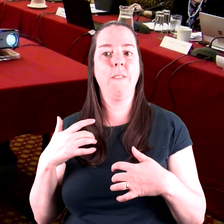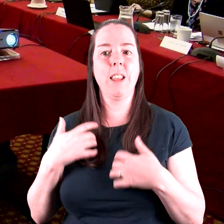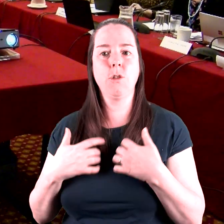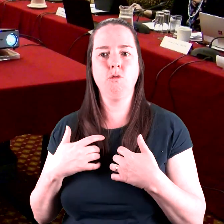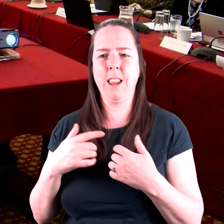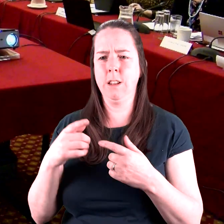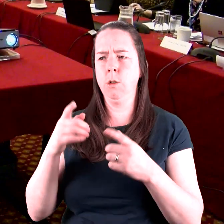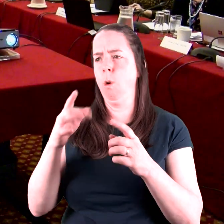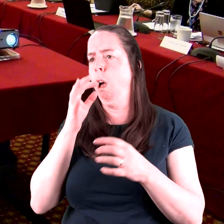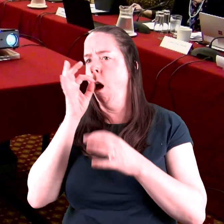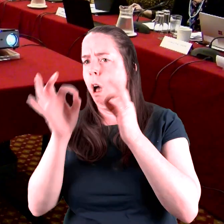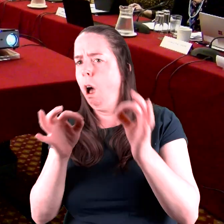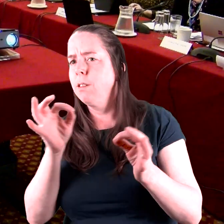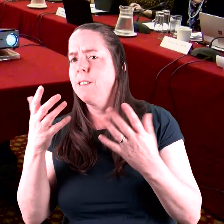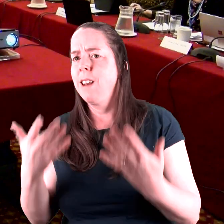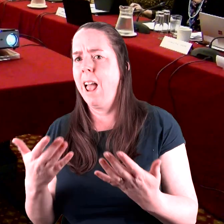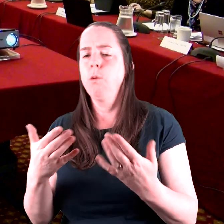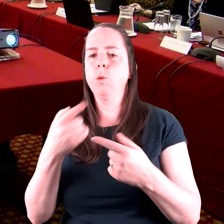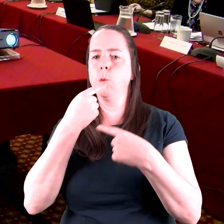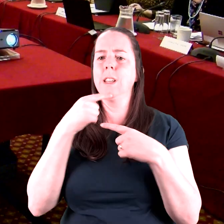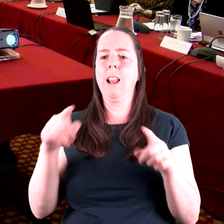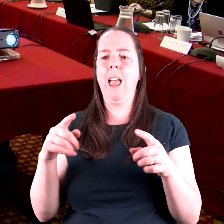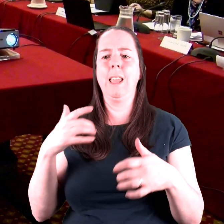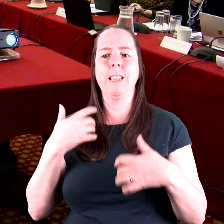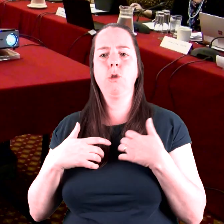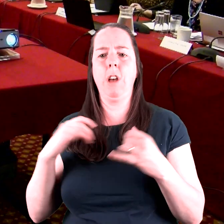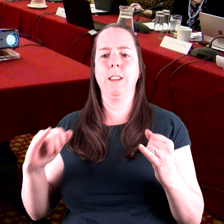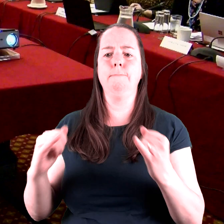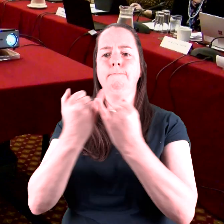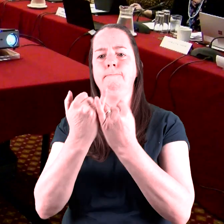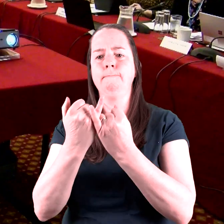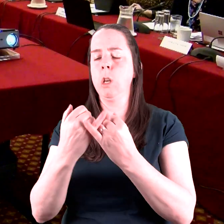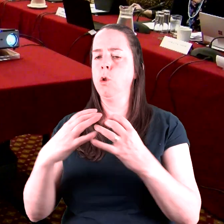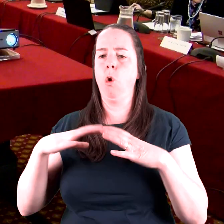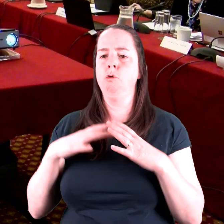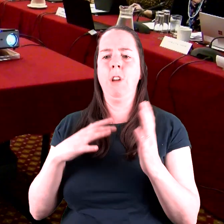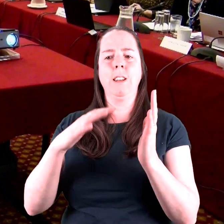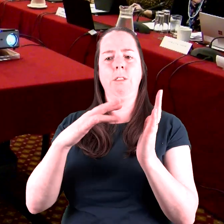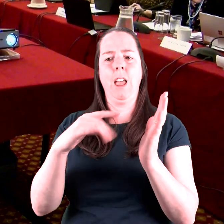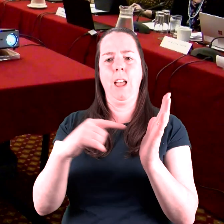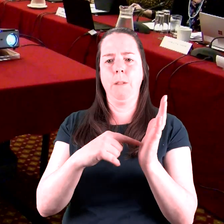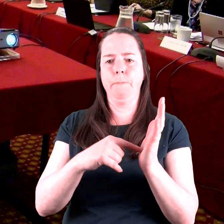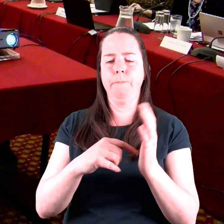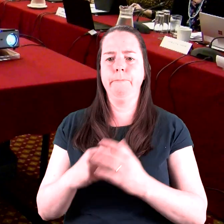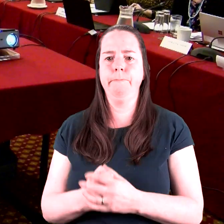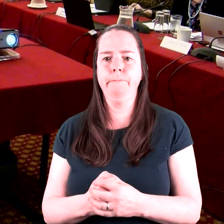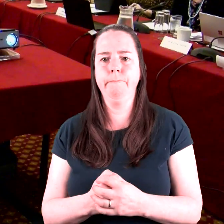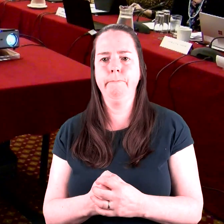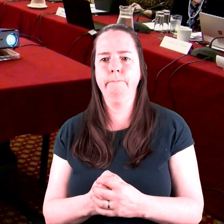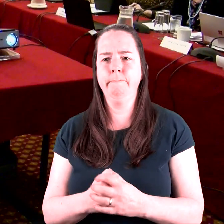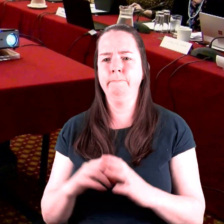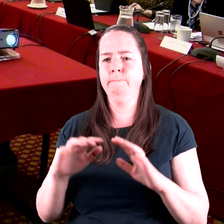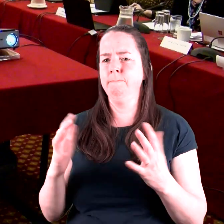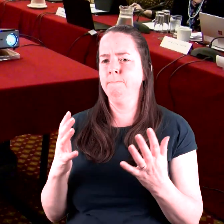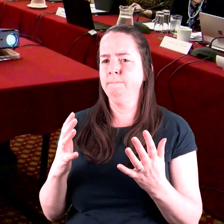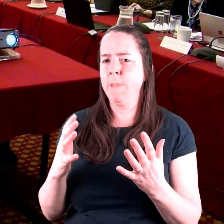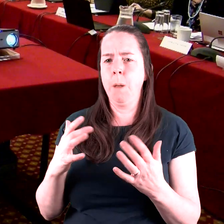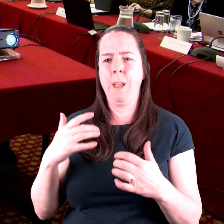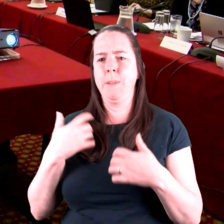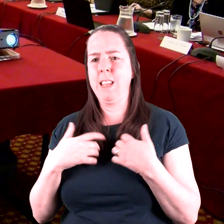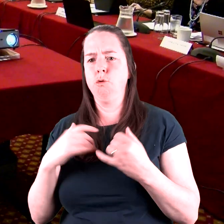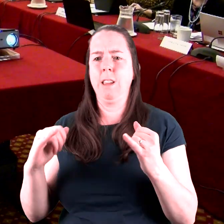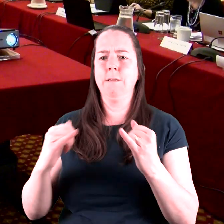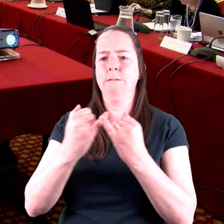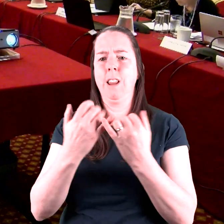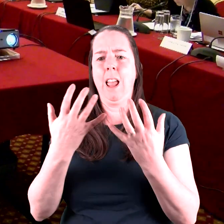Declarations of interest. You are asked to declare any interests now that are not already on the register, and any interest